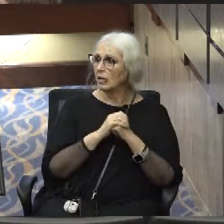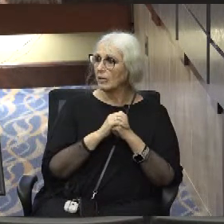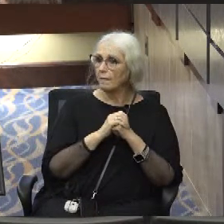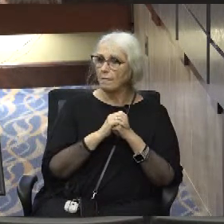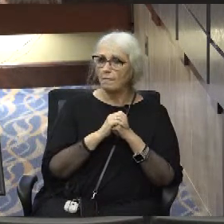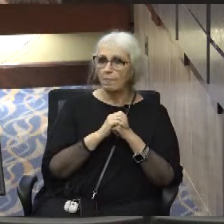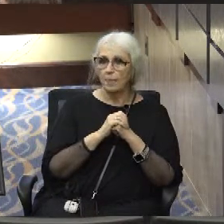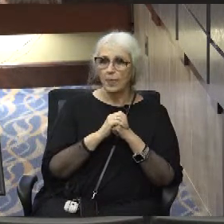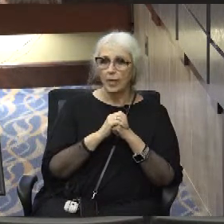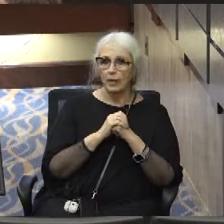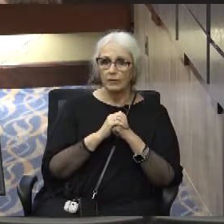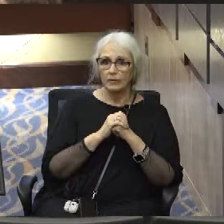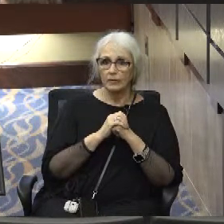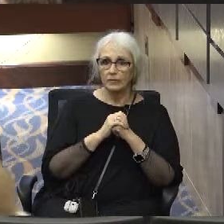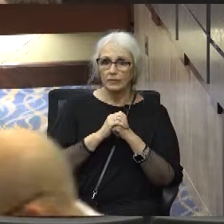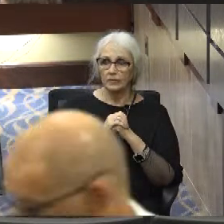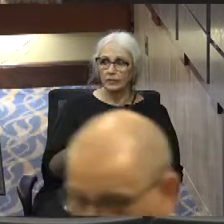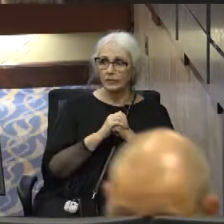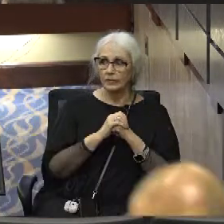today.